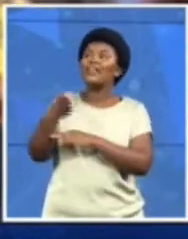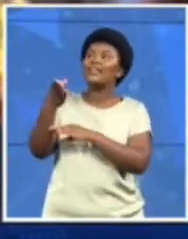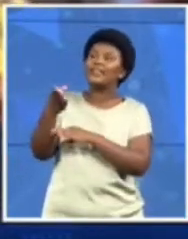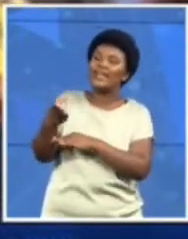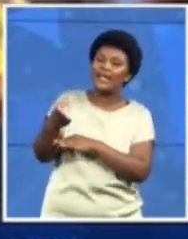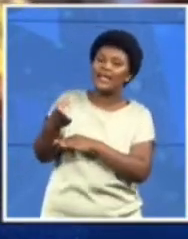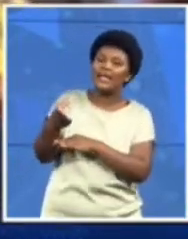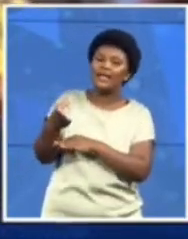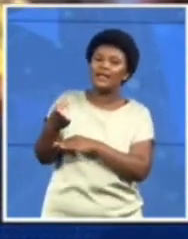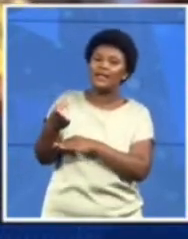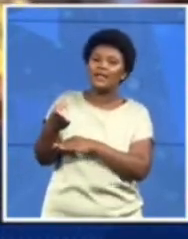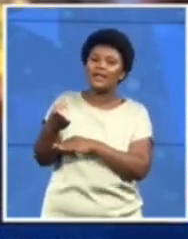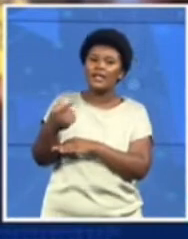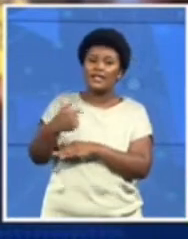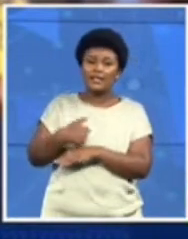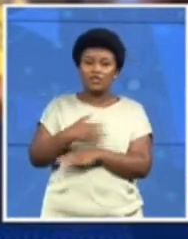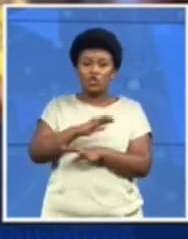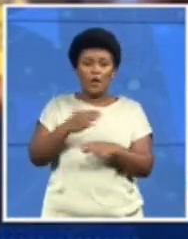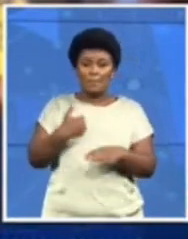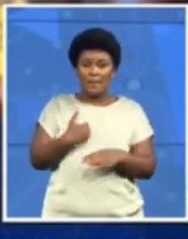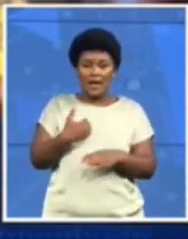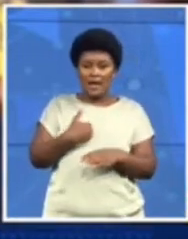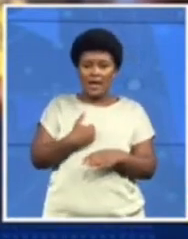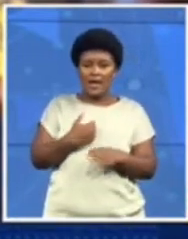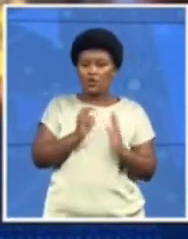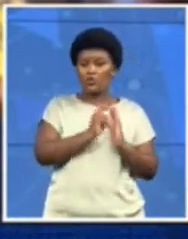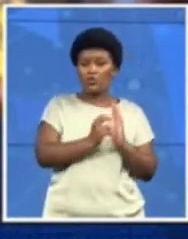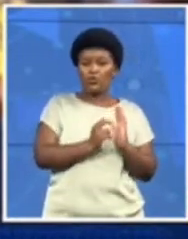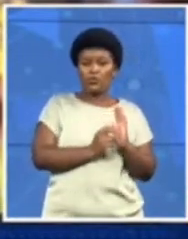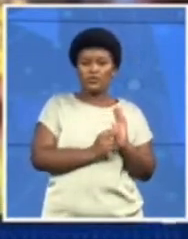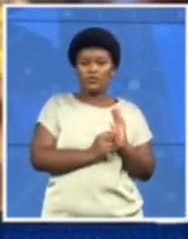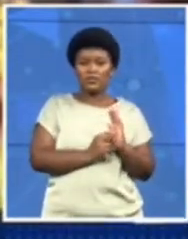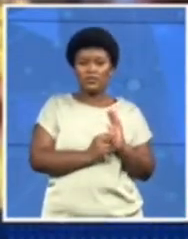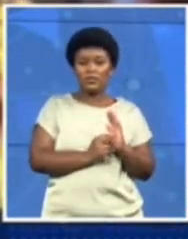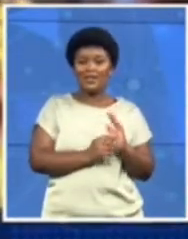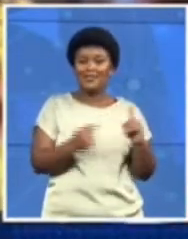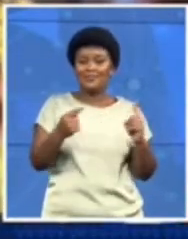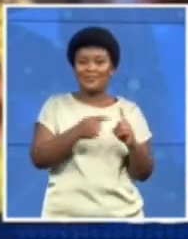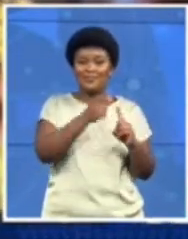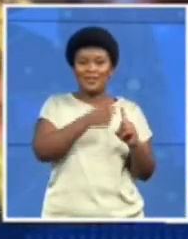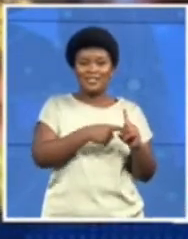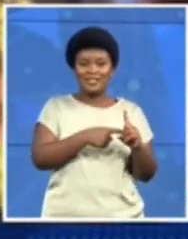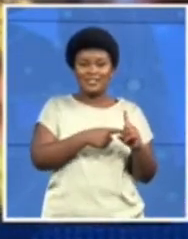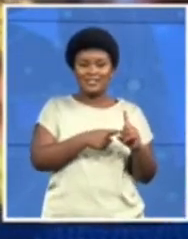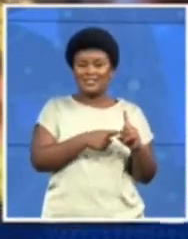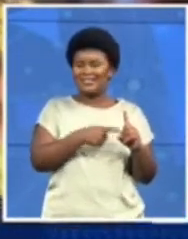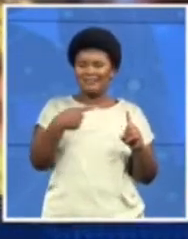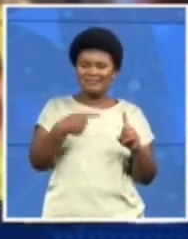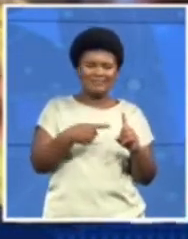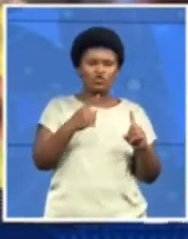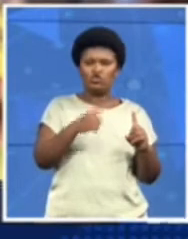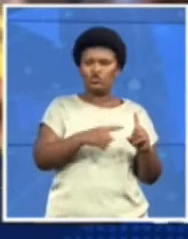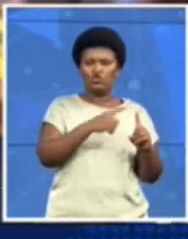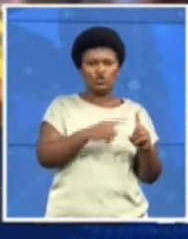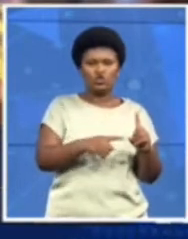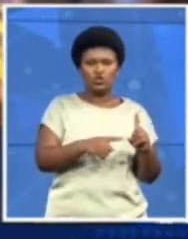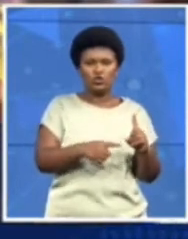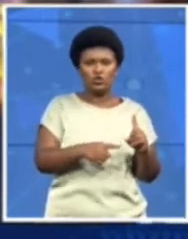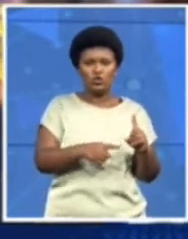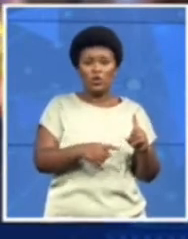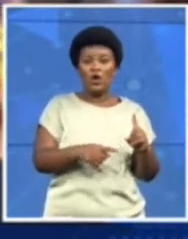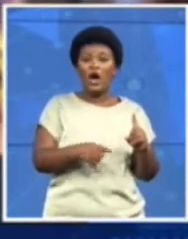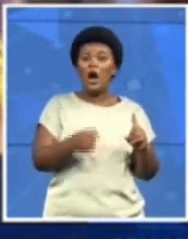instruction. This is not the person who is supposed to be apprehended. This one is the scapegoat. One would even question if now I